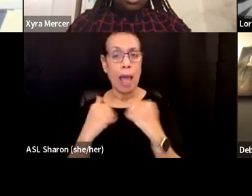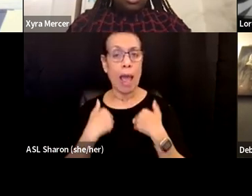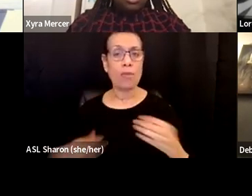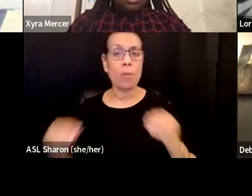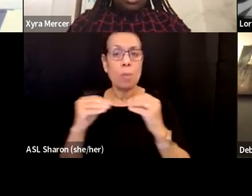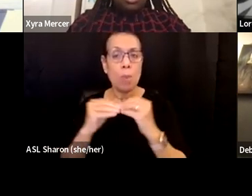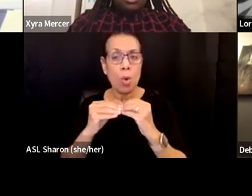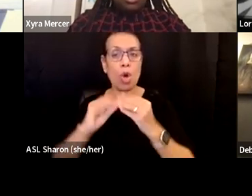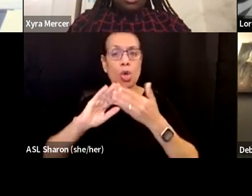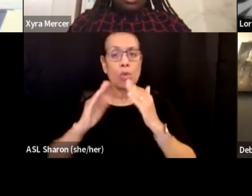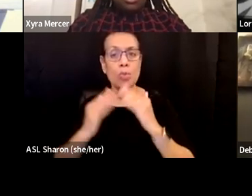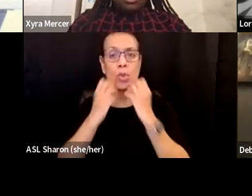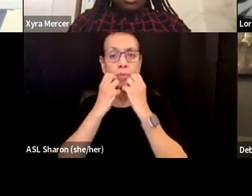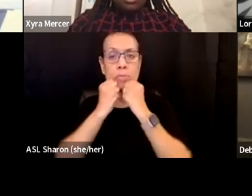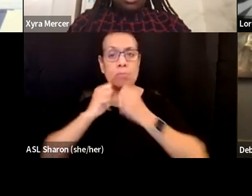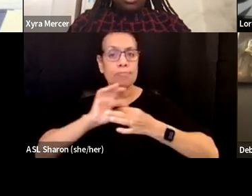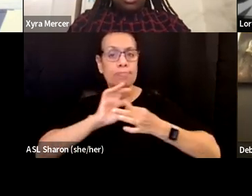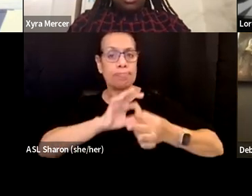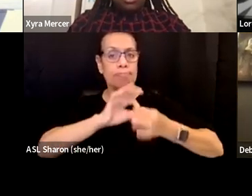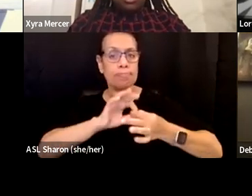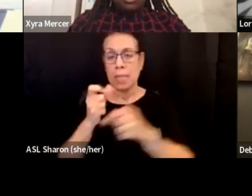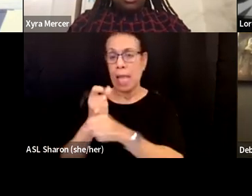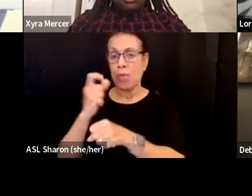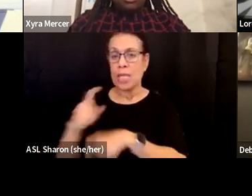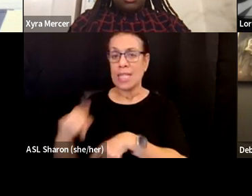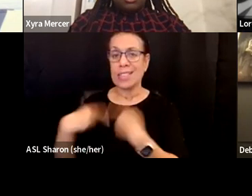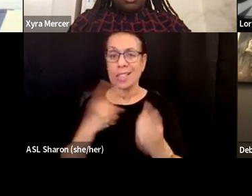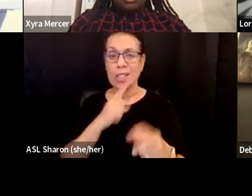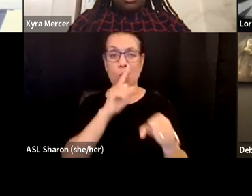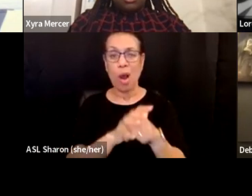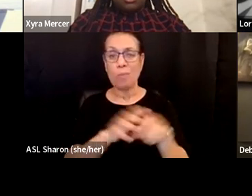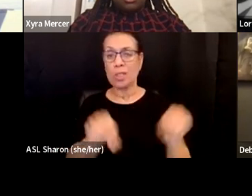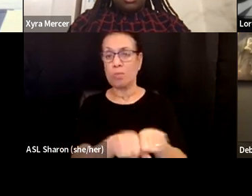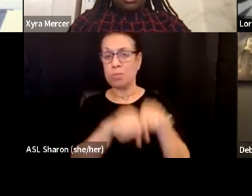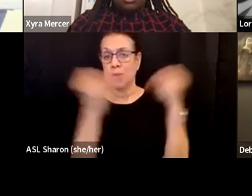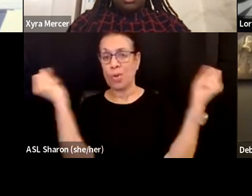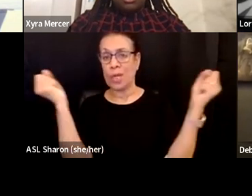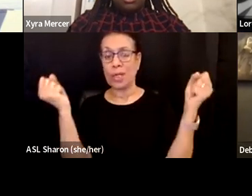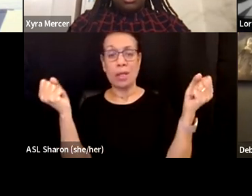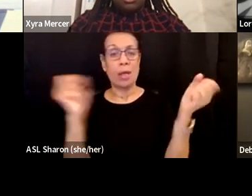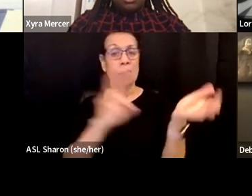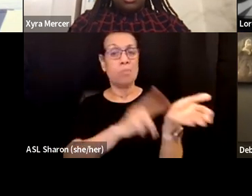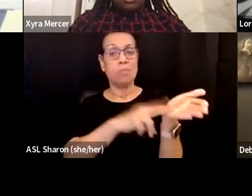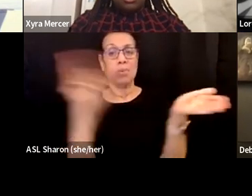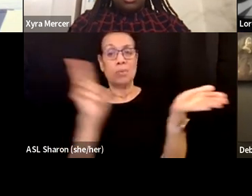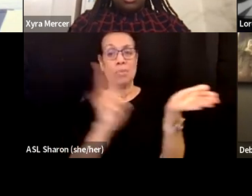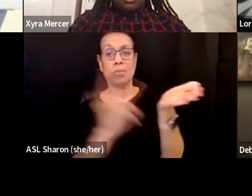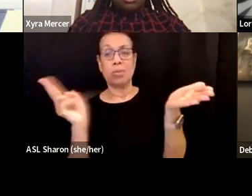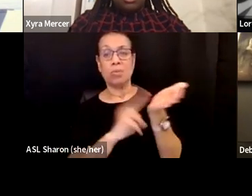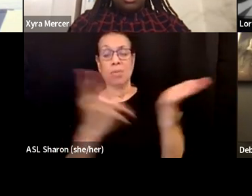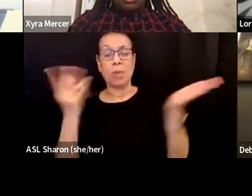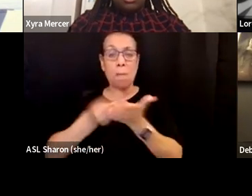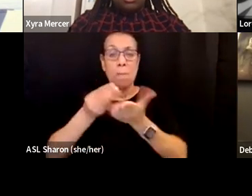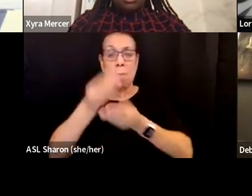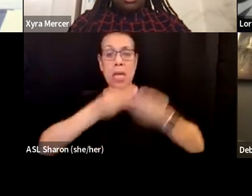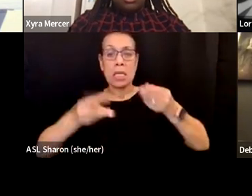community ties every year since this broken promise we face declining enrollment and budget shortfalls families with